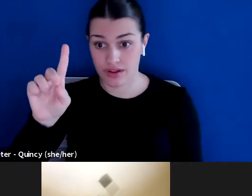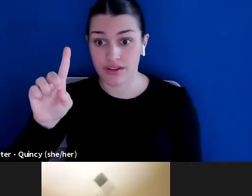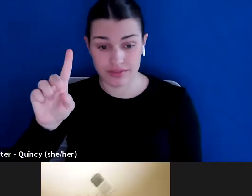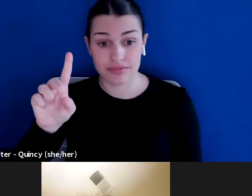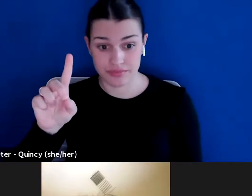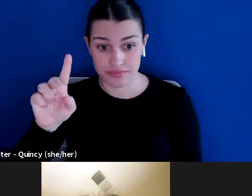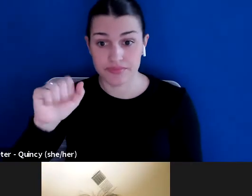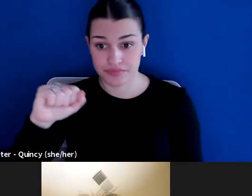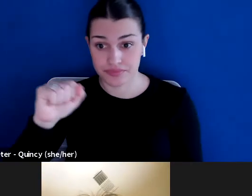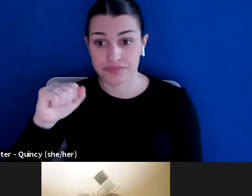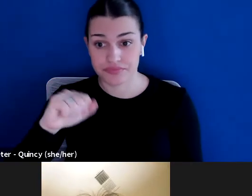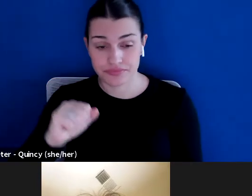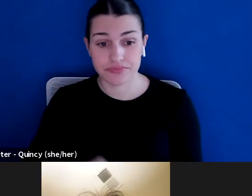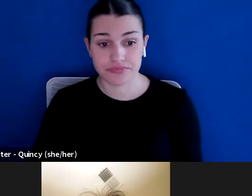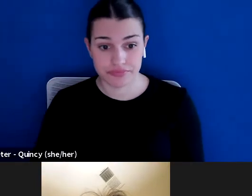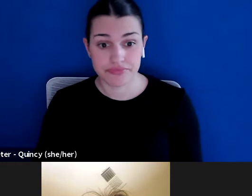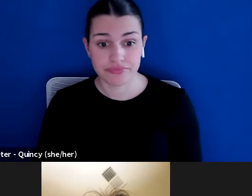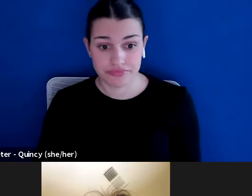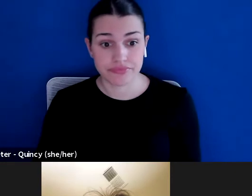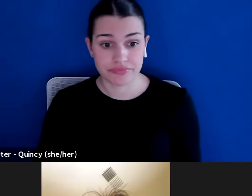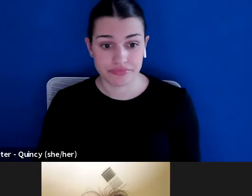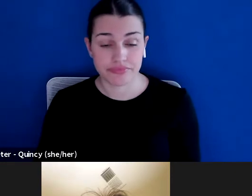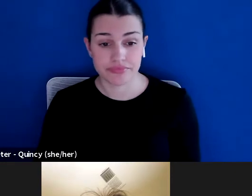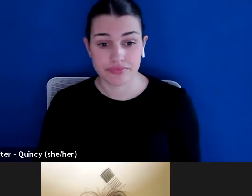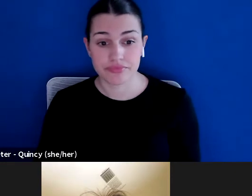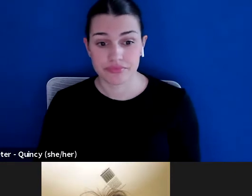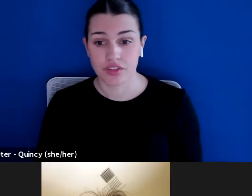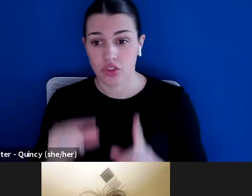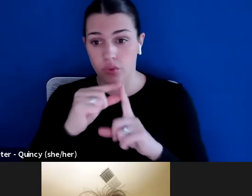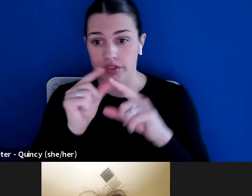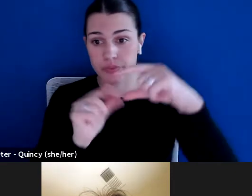I can see it forming. You can? Yeah. Okay.